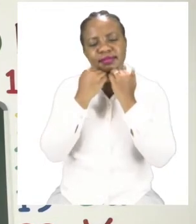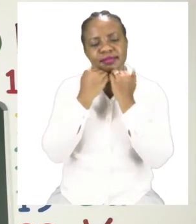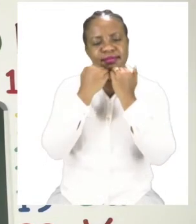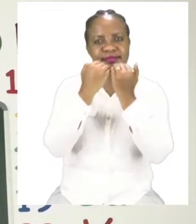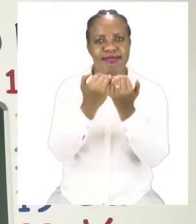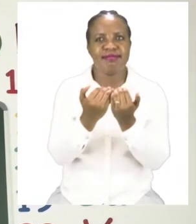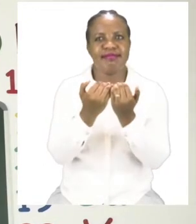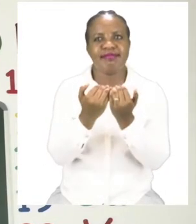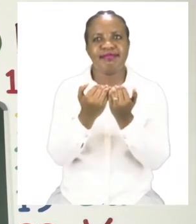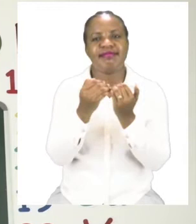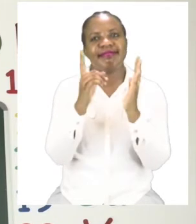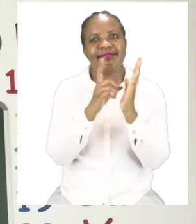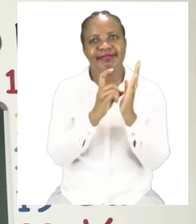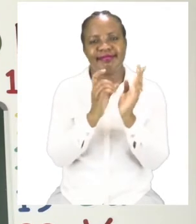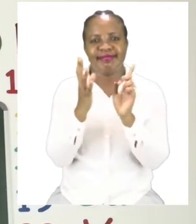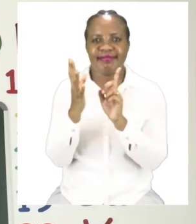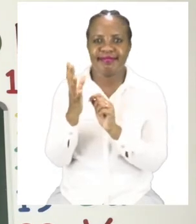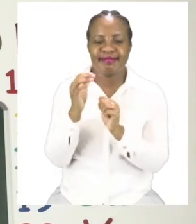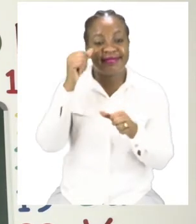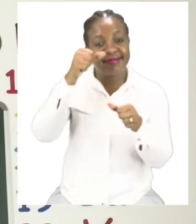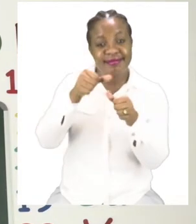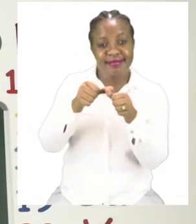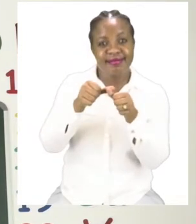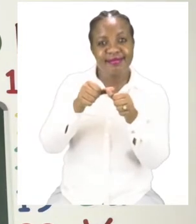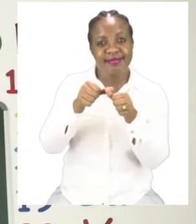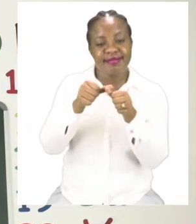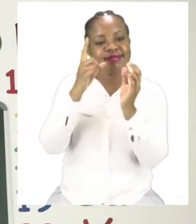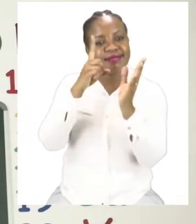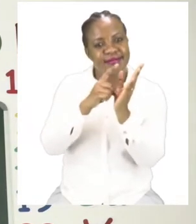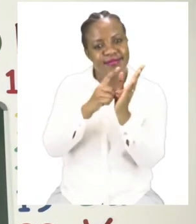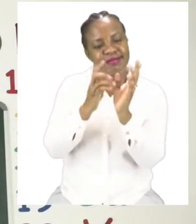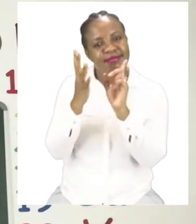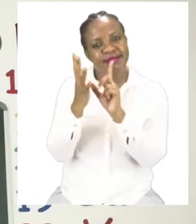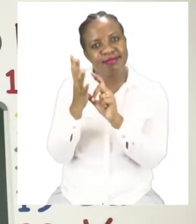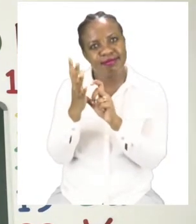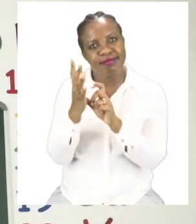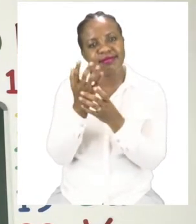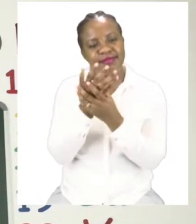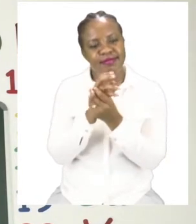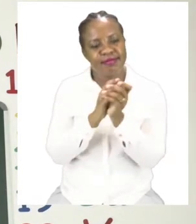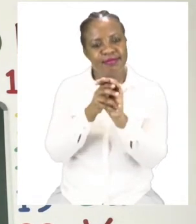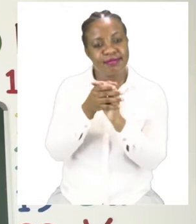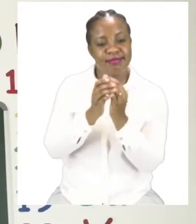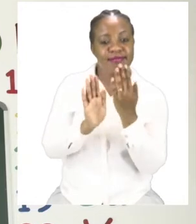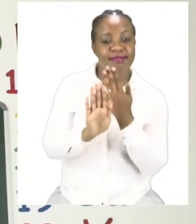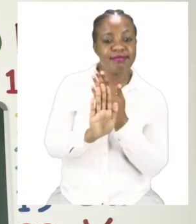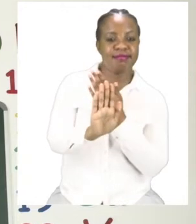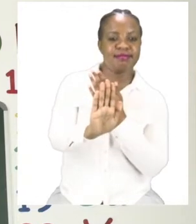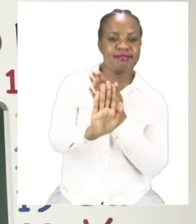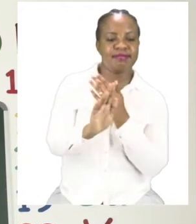to sanitize. Remember, when we are sanitizing, we are staying safe